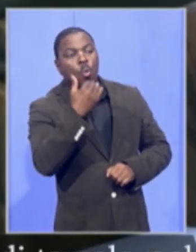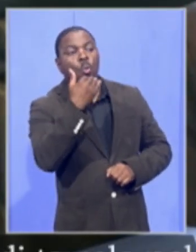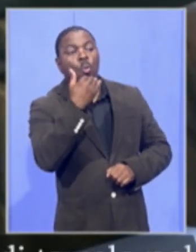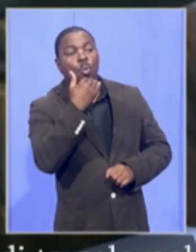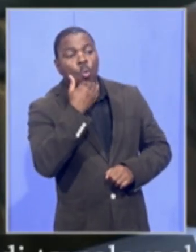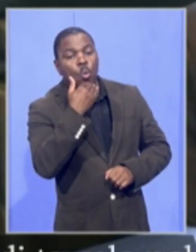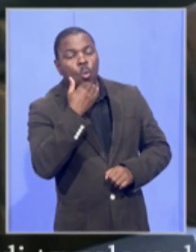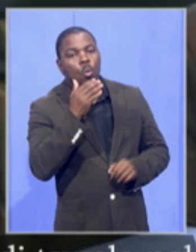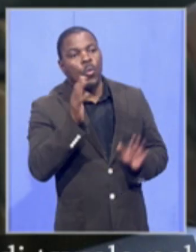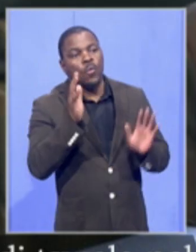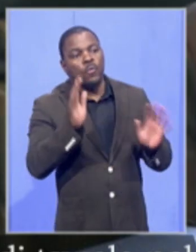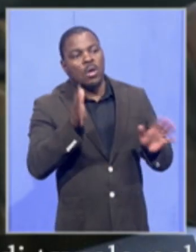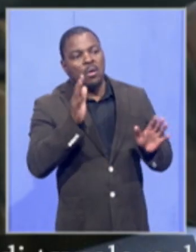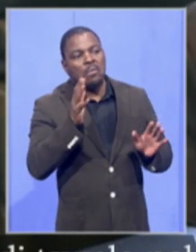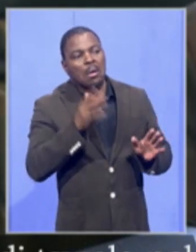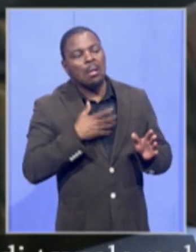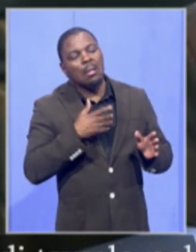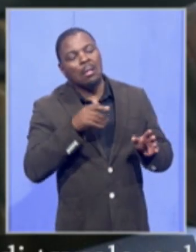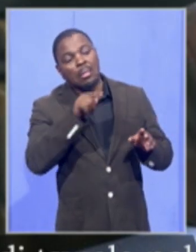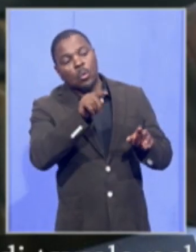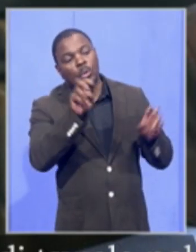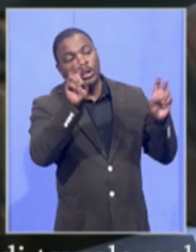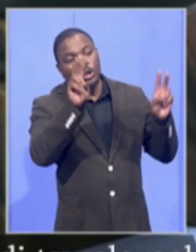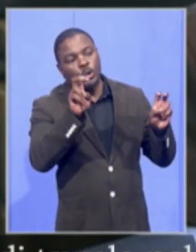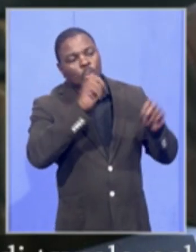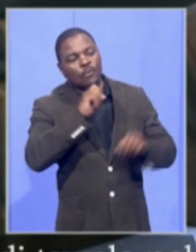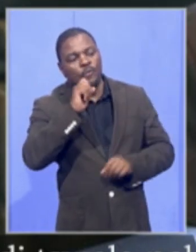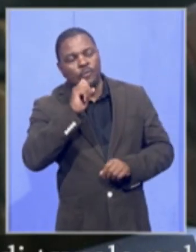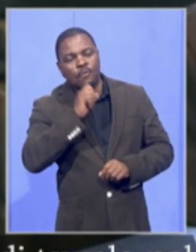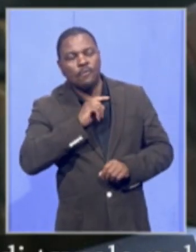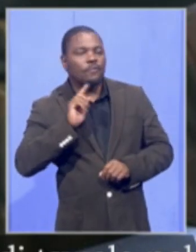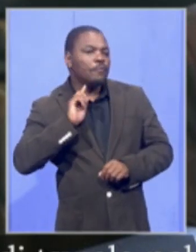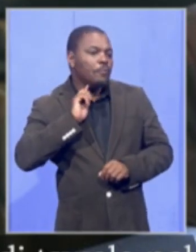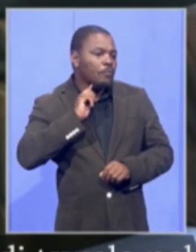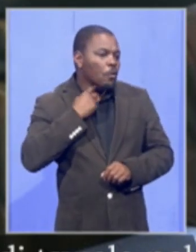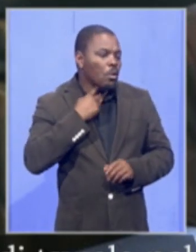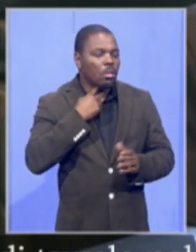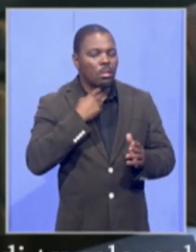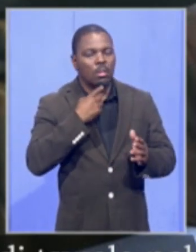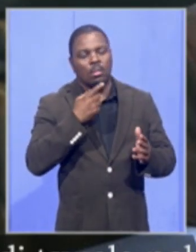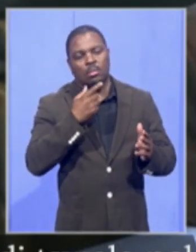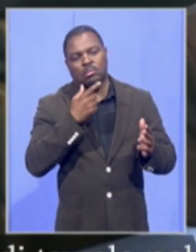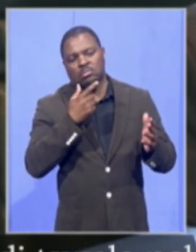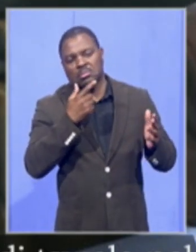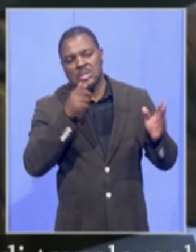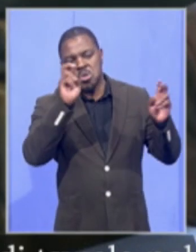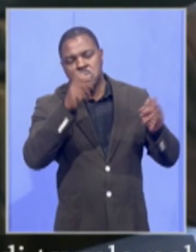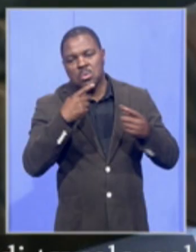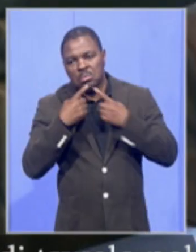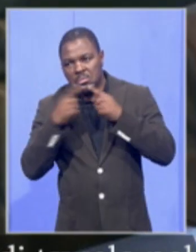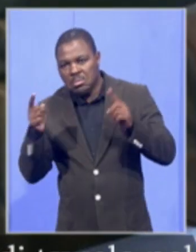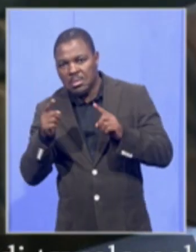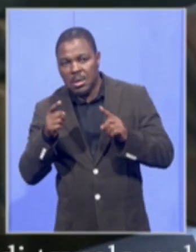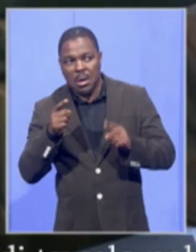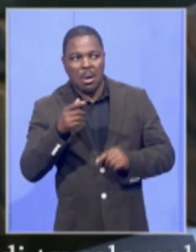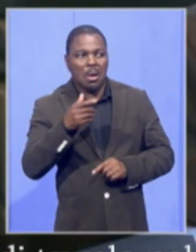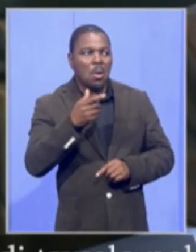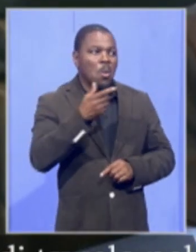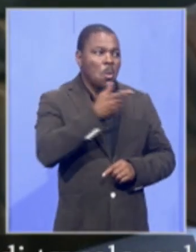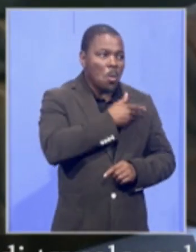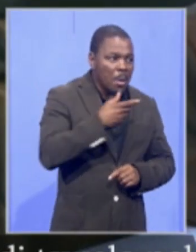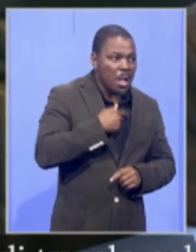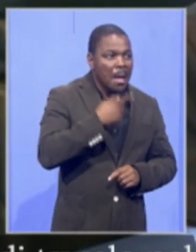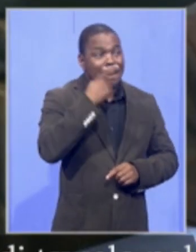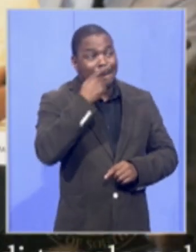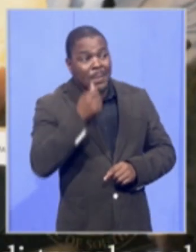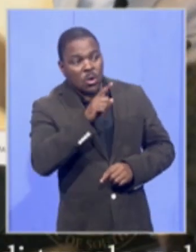such allegations falsely, be they women or men, must face